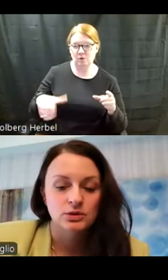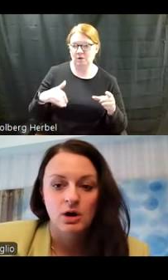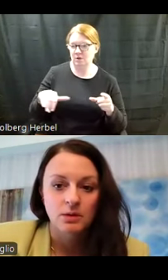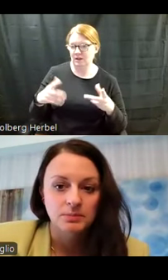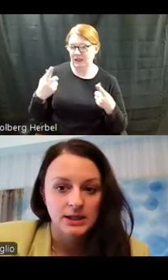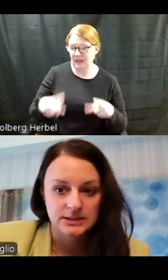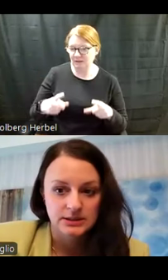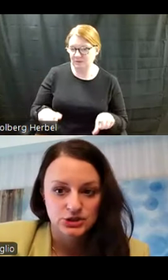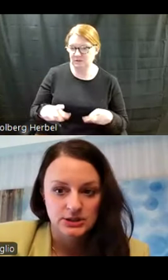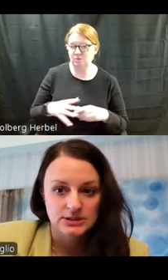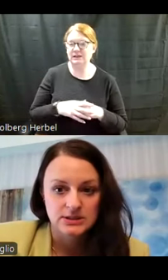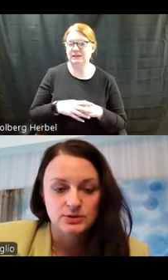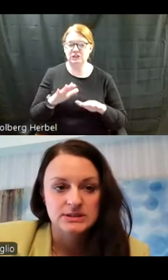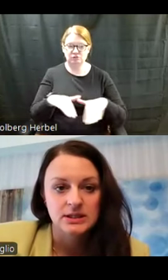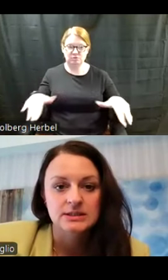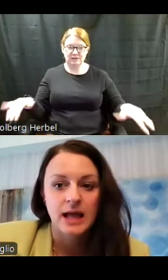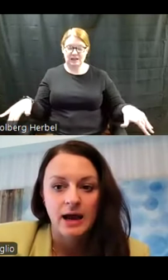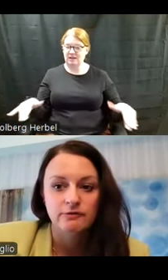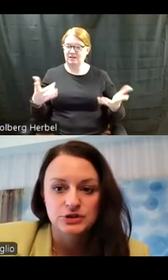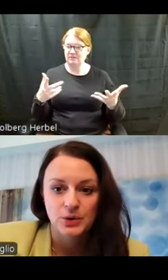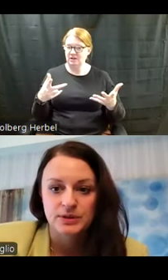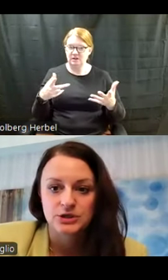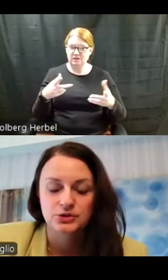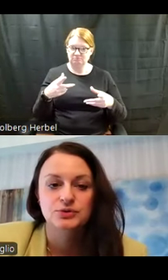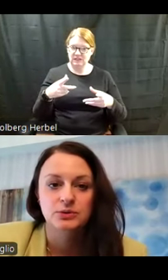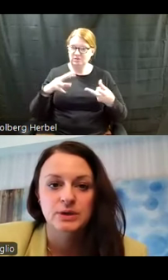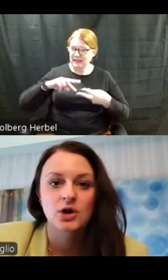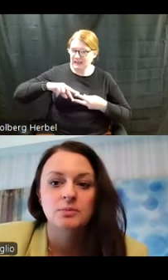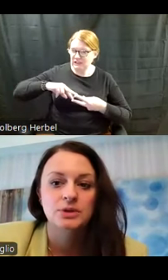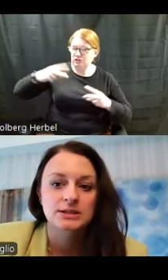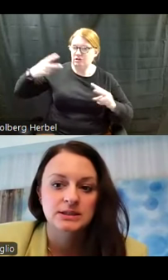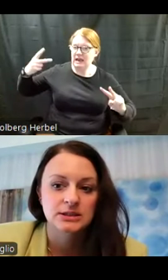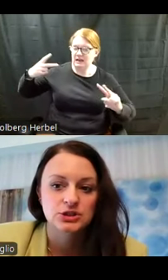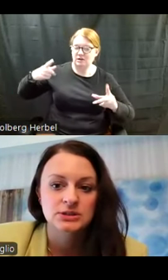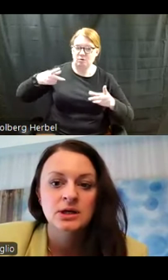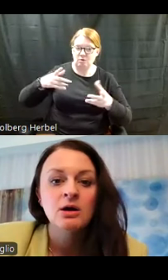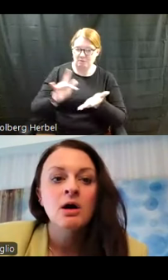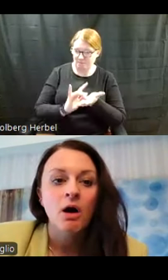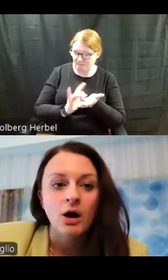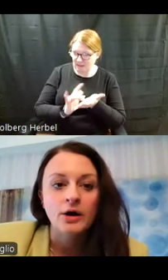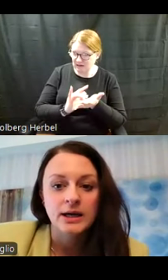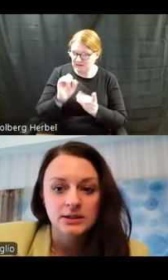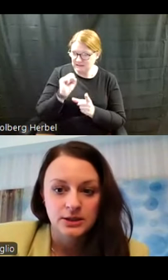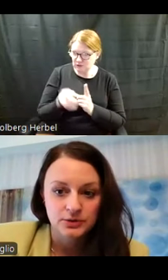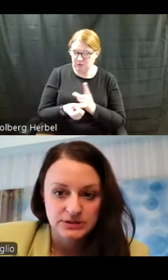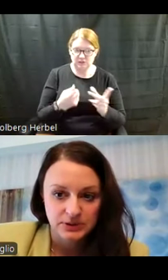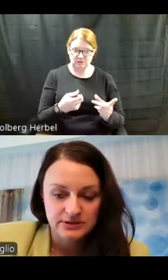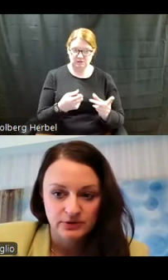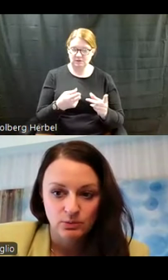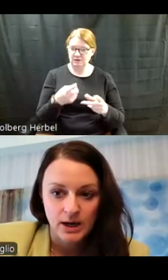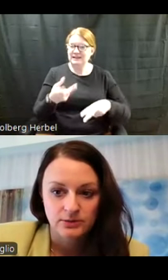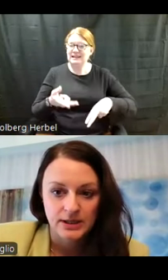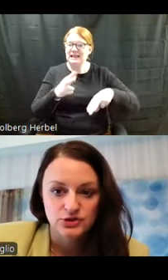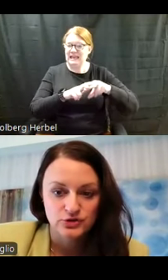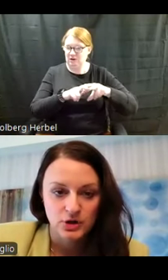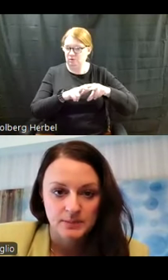and or complex conditions. So studies have shown that children with complex conditions are at an increased risk for